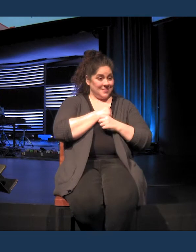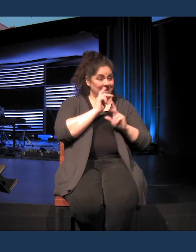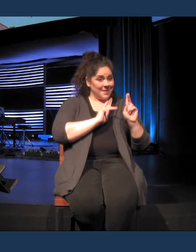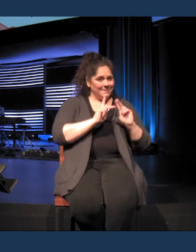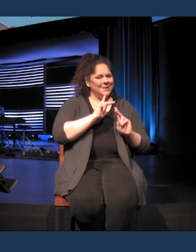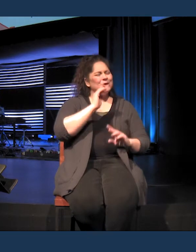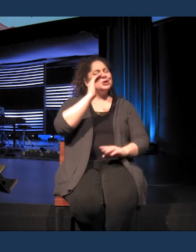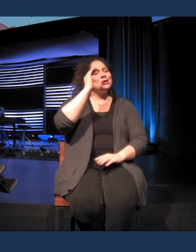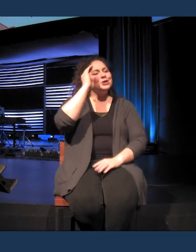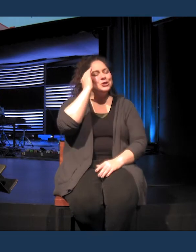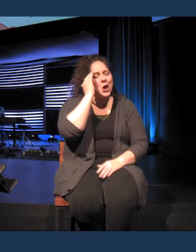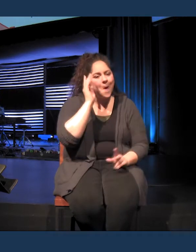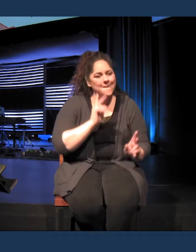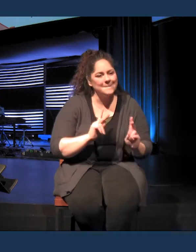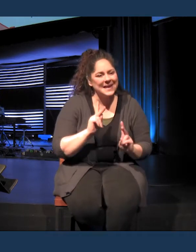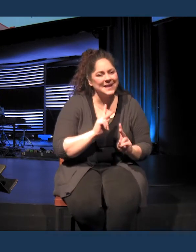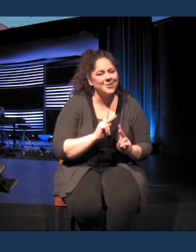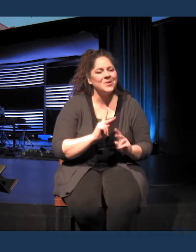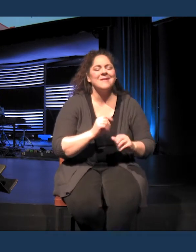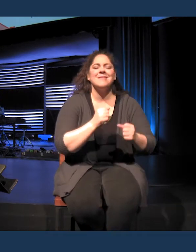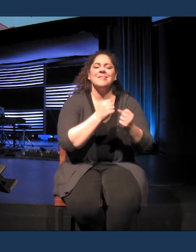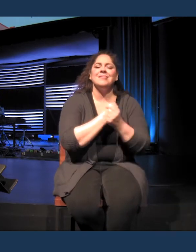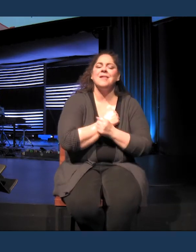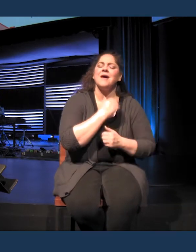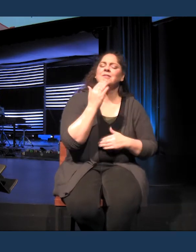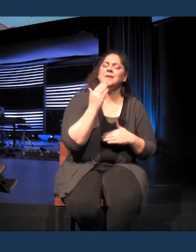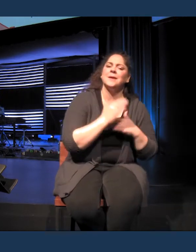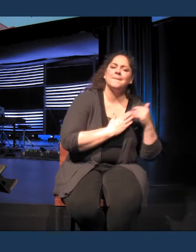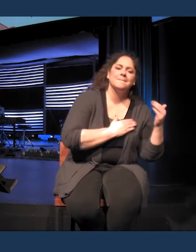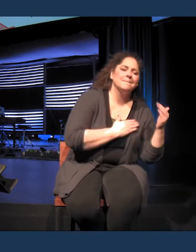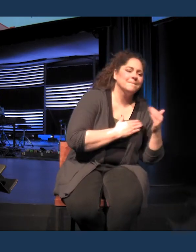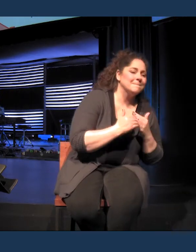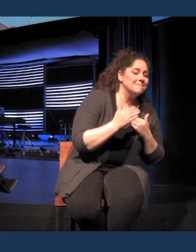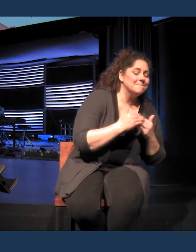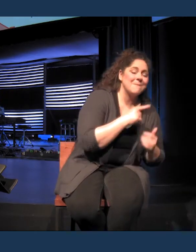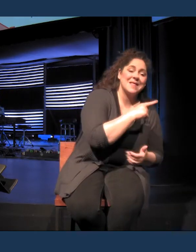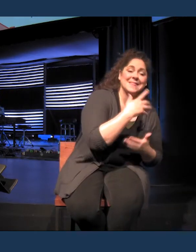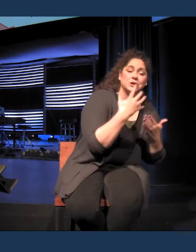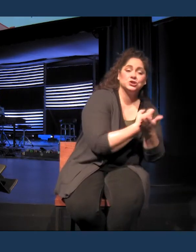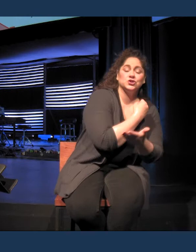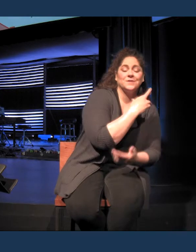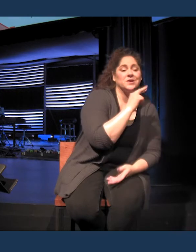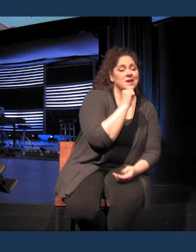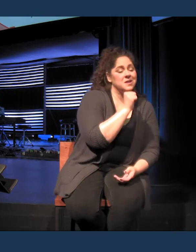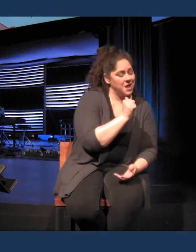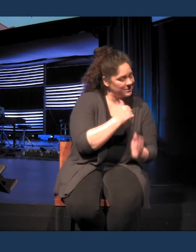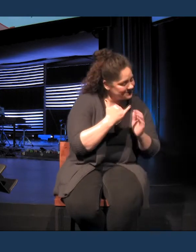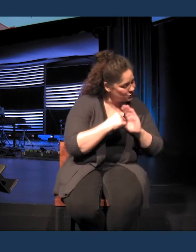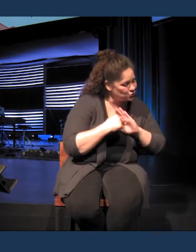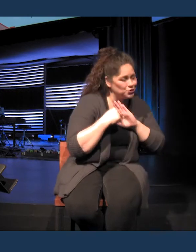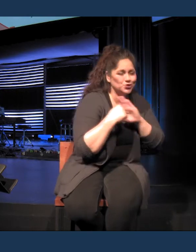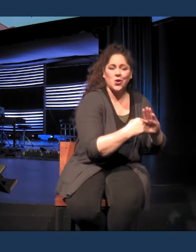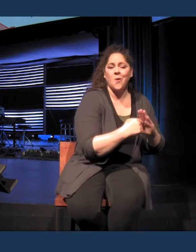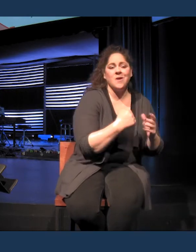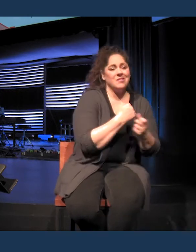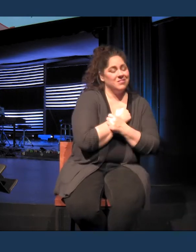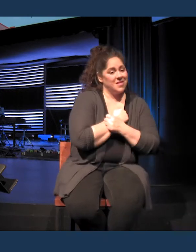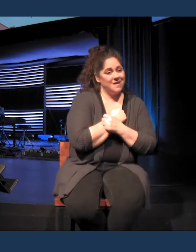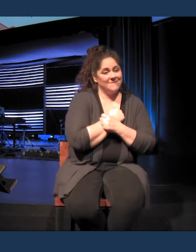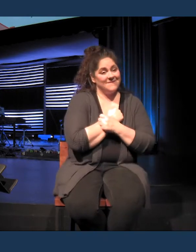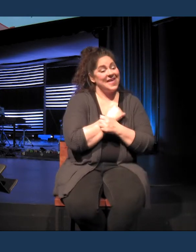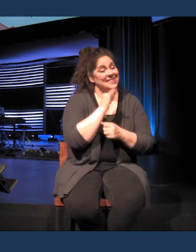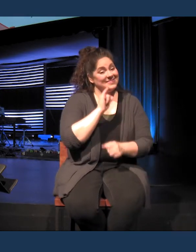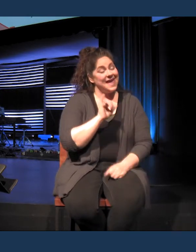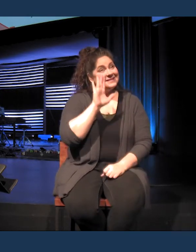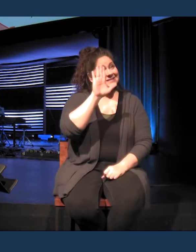know people and love them regardless if they deserve it. That is the great